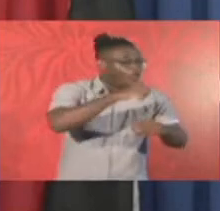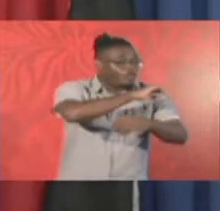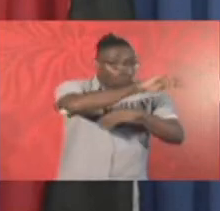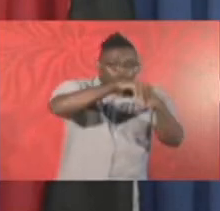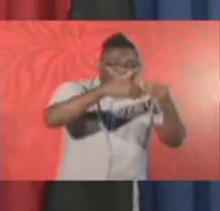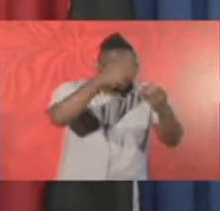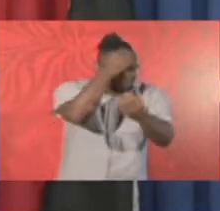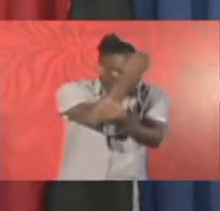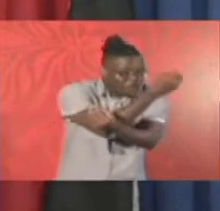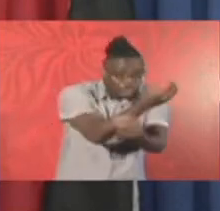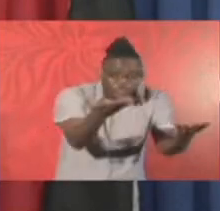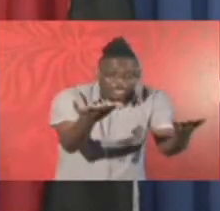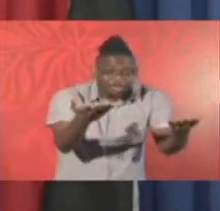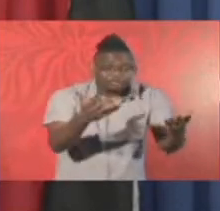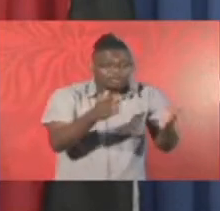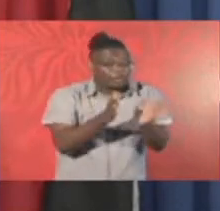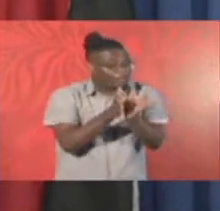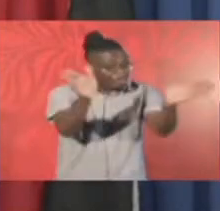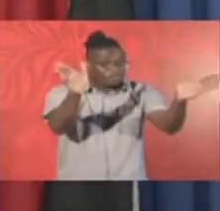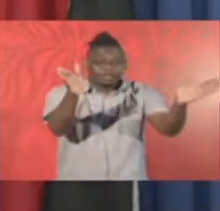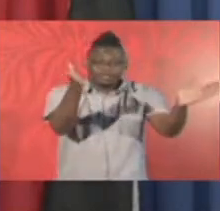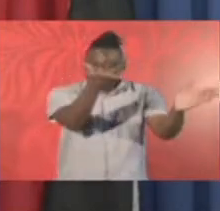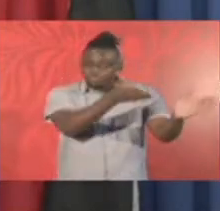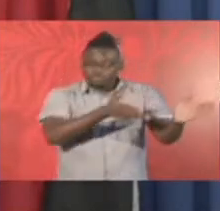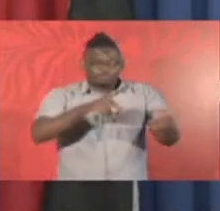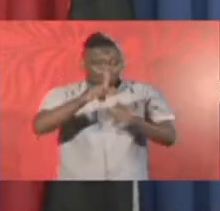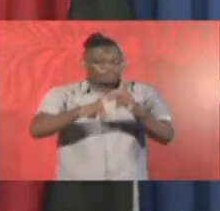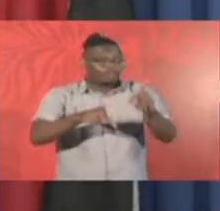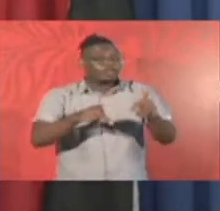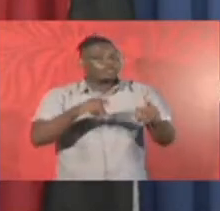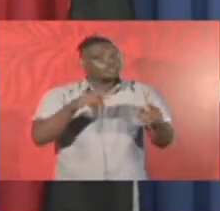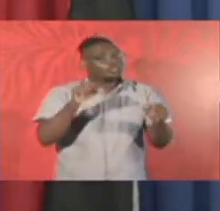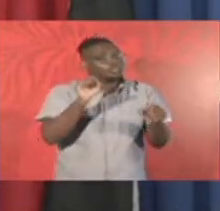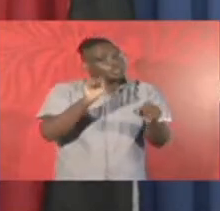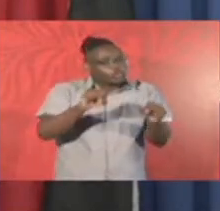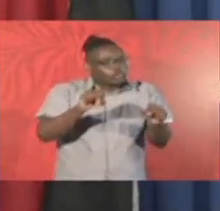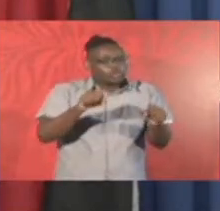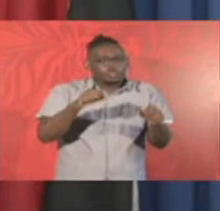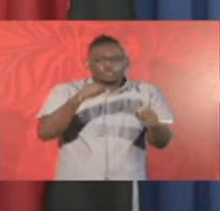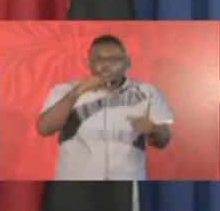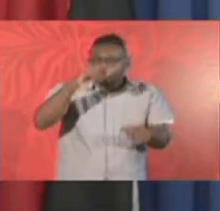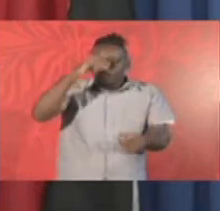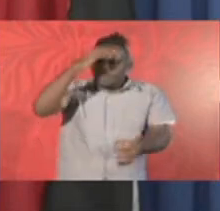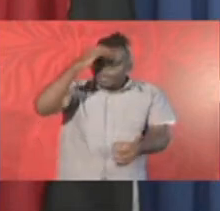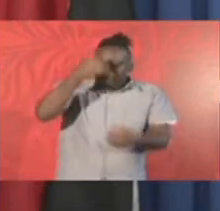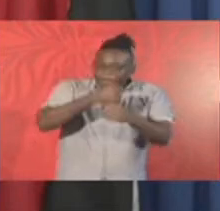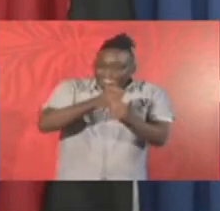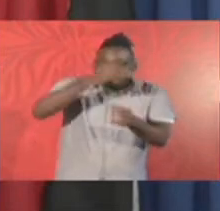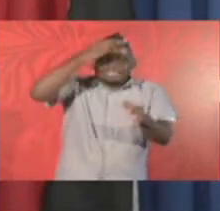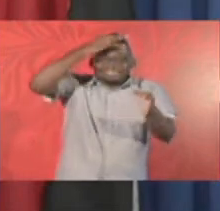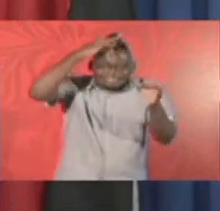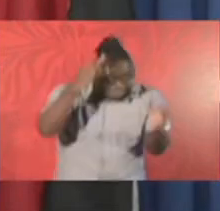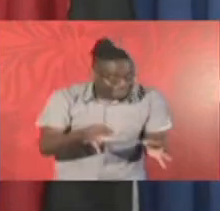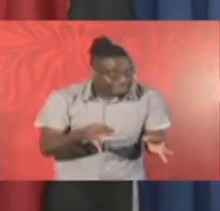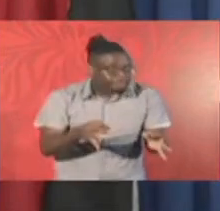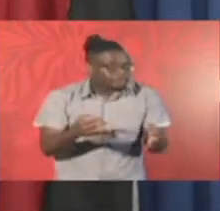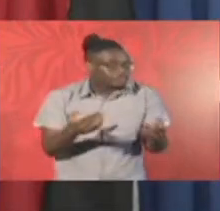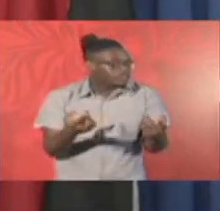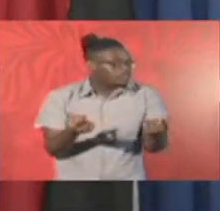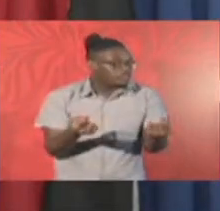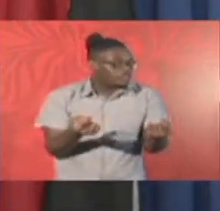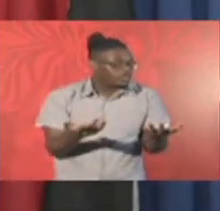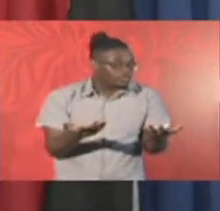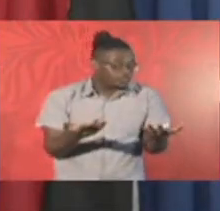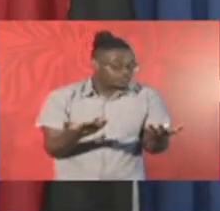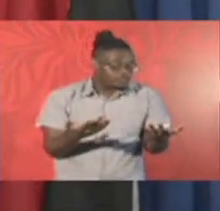population, to allow them to make a decision towards the requirement to